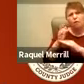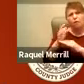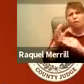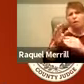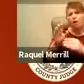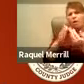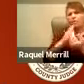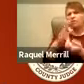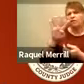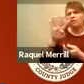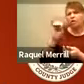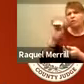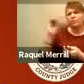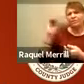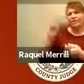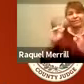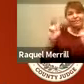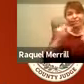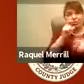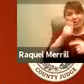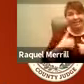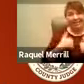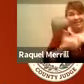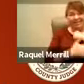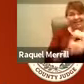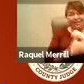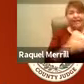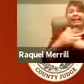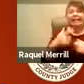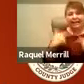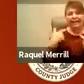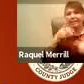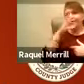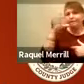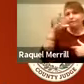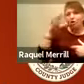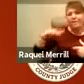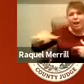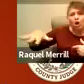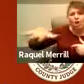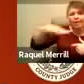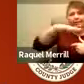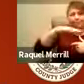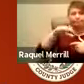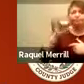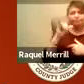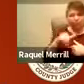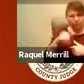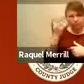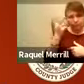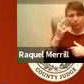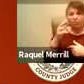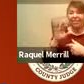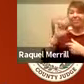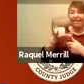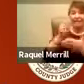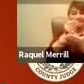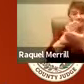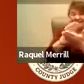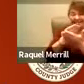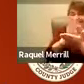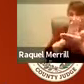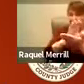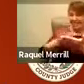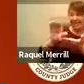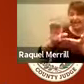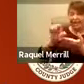40% of the people who live in Hidalgo County live in the rural areas. So for this, we took the money that was allocated